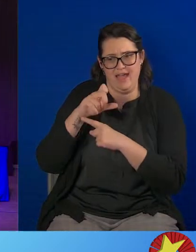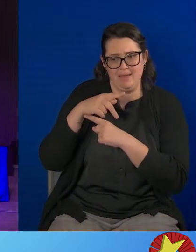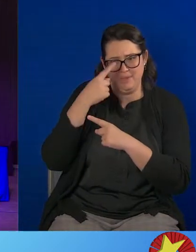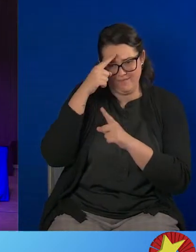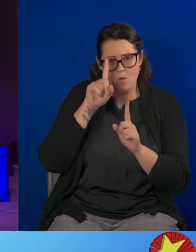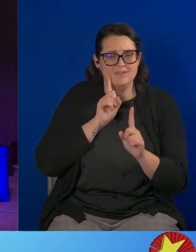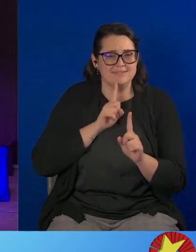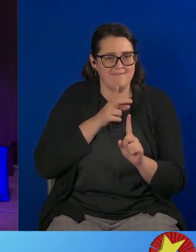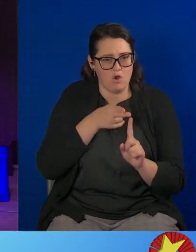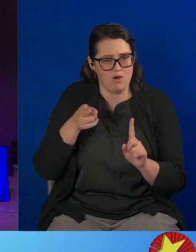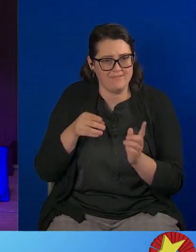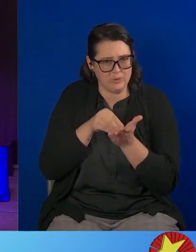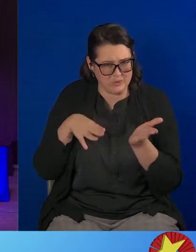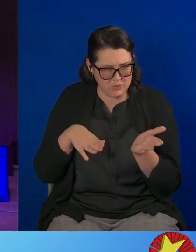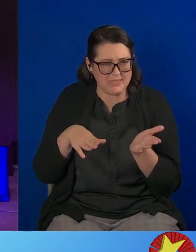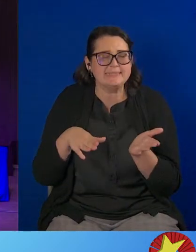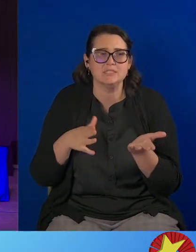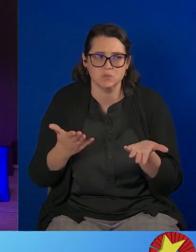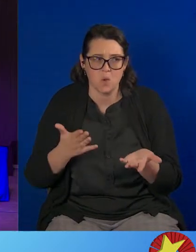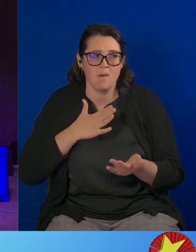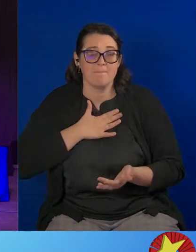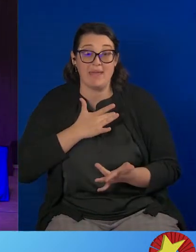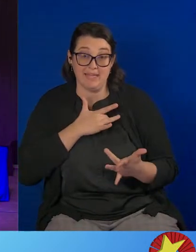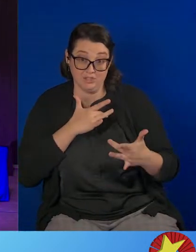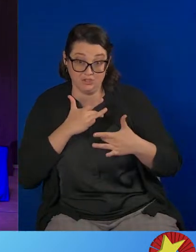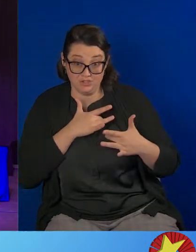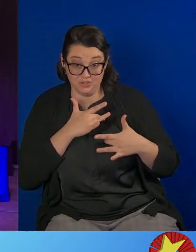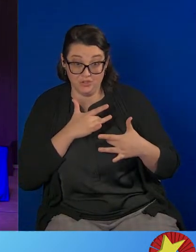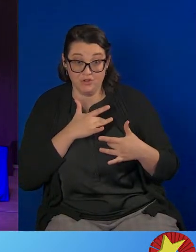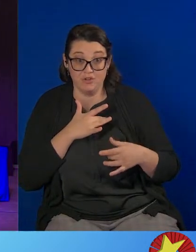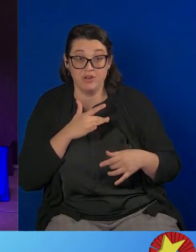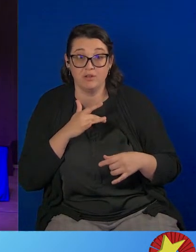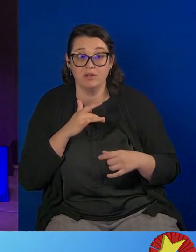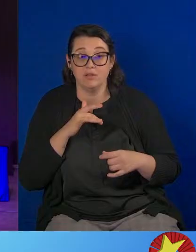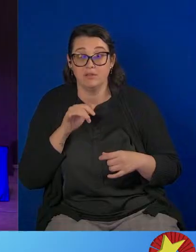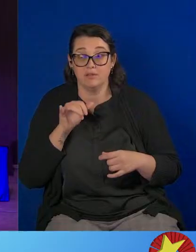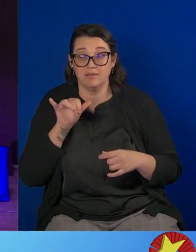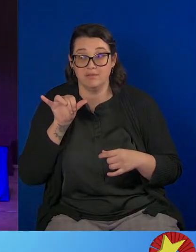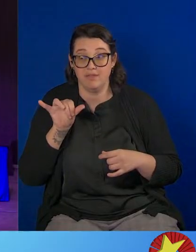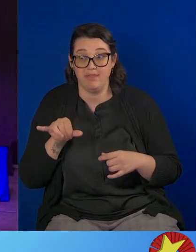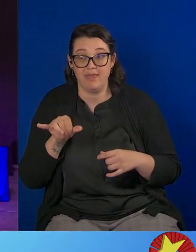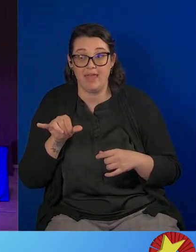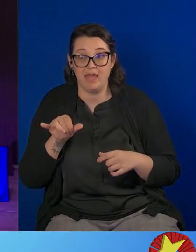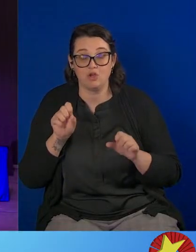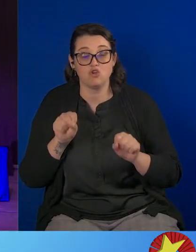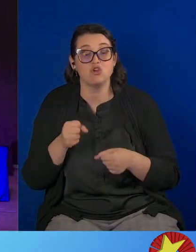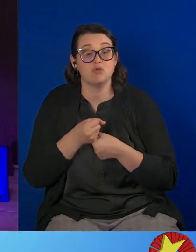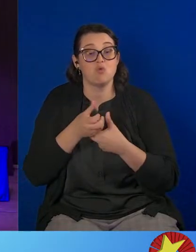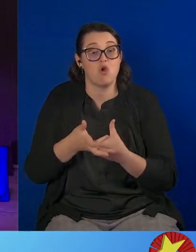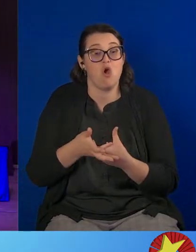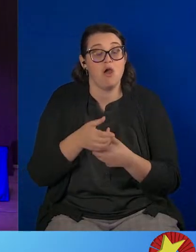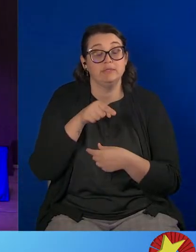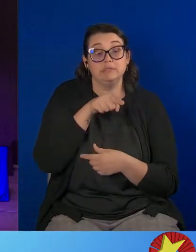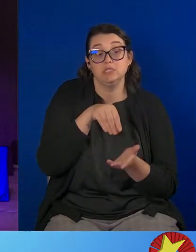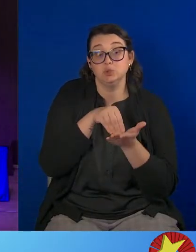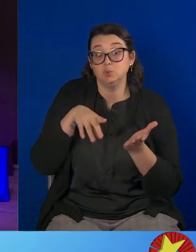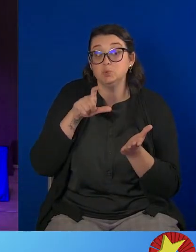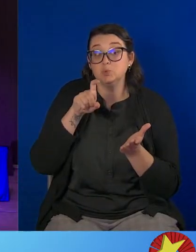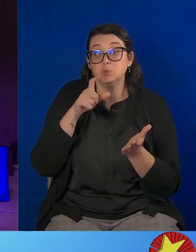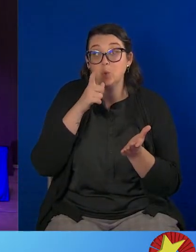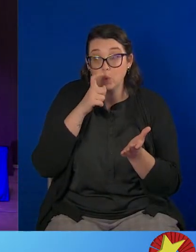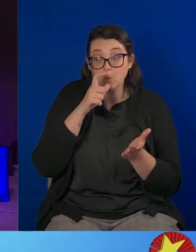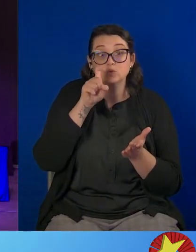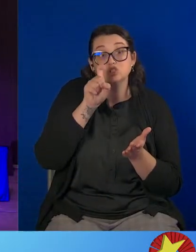of hearing. My concern is that it could put a student who should be receiving services